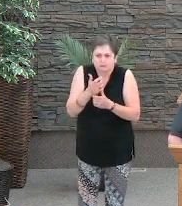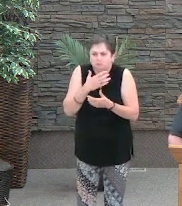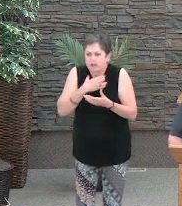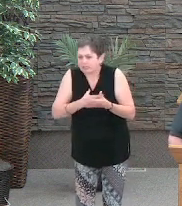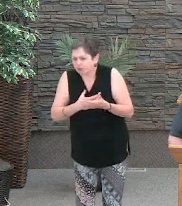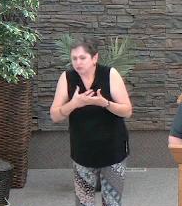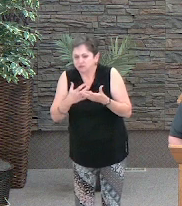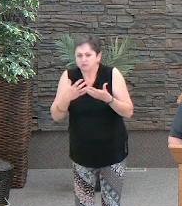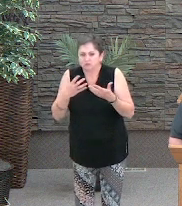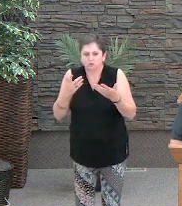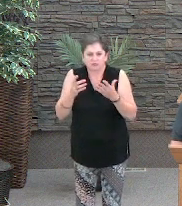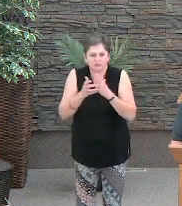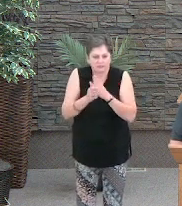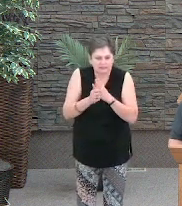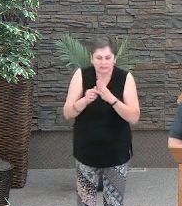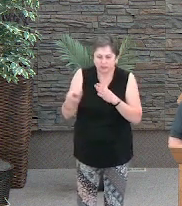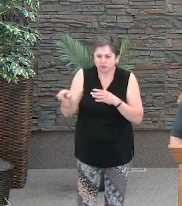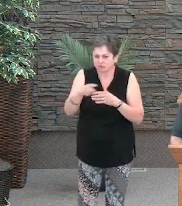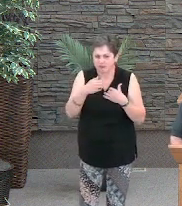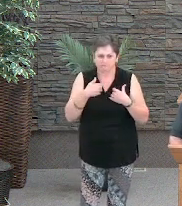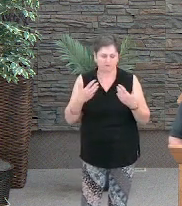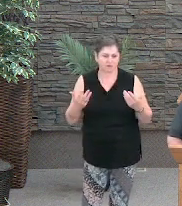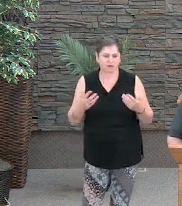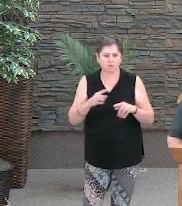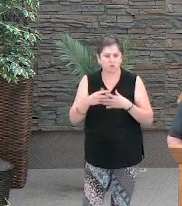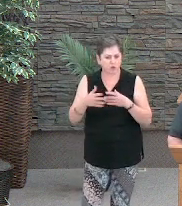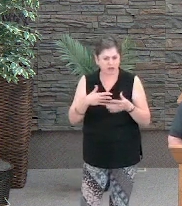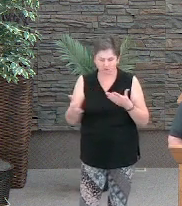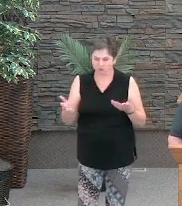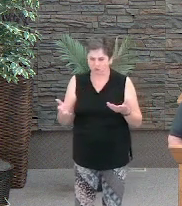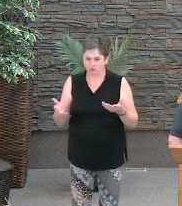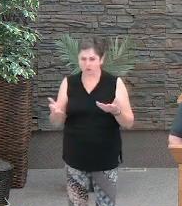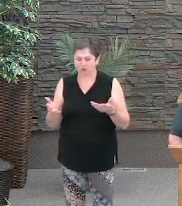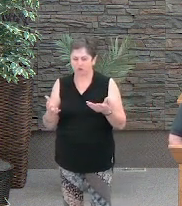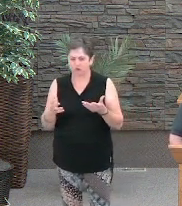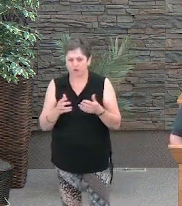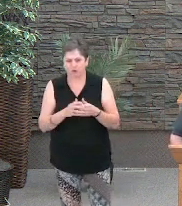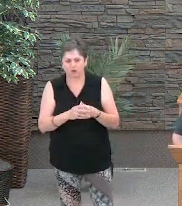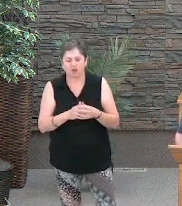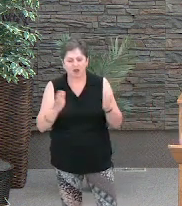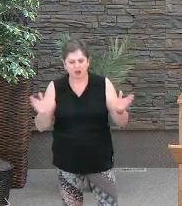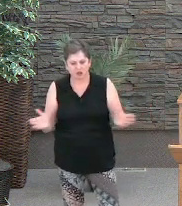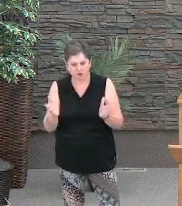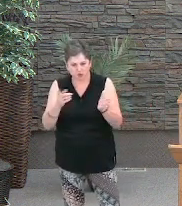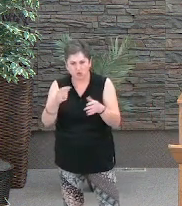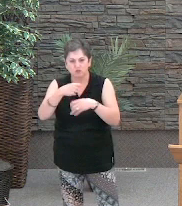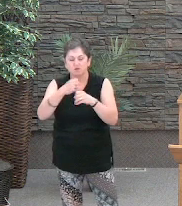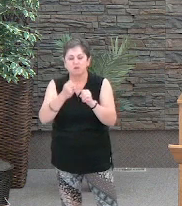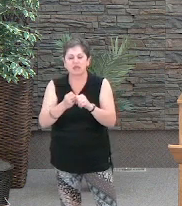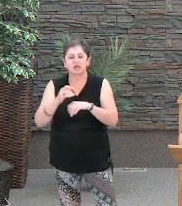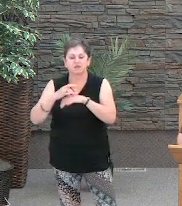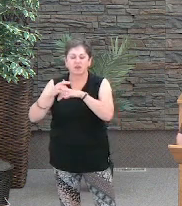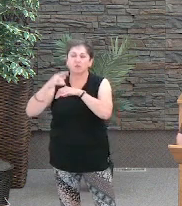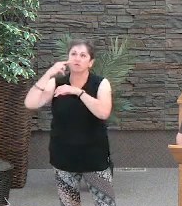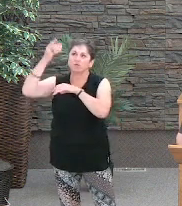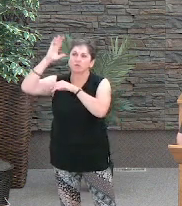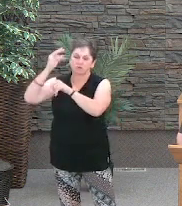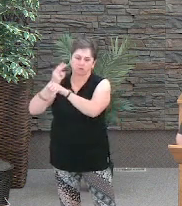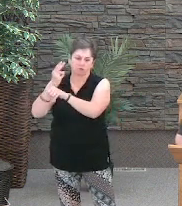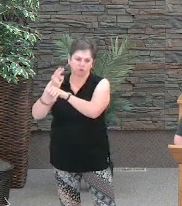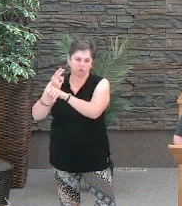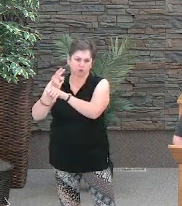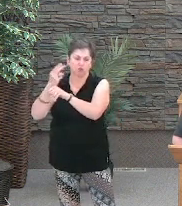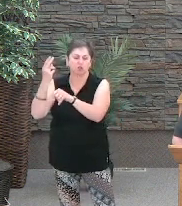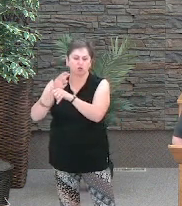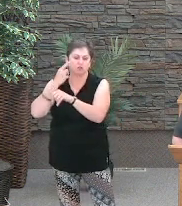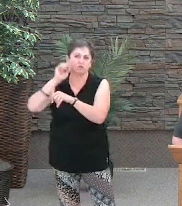passion, what gift, what talent that is, but whatever it is, I encourage you to make it available to the Lord.